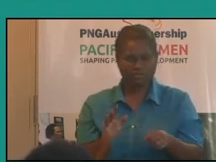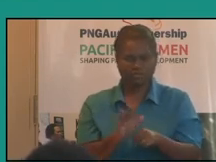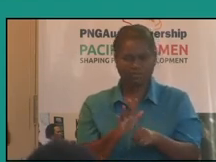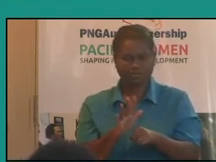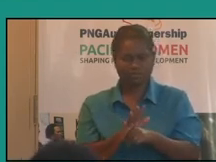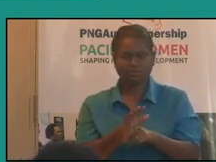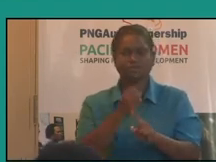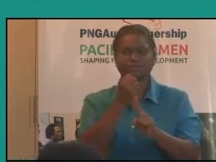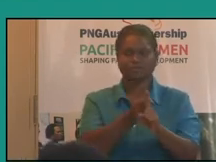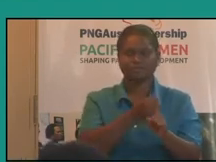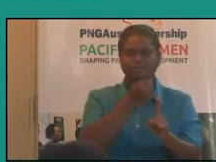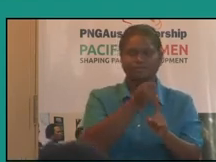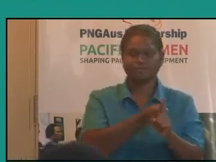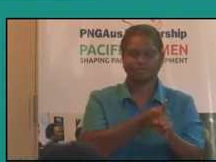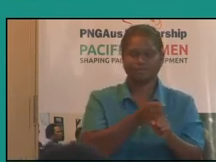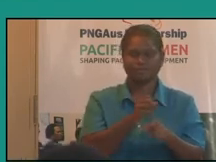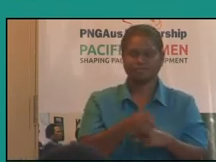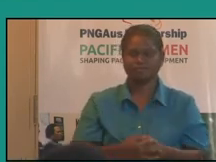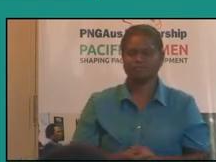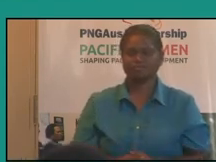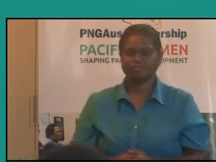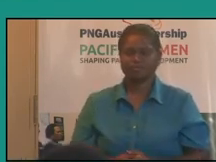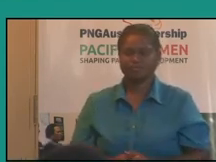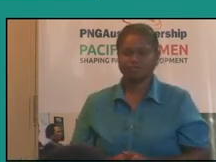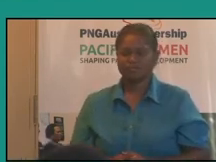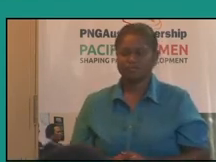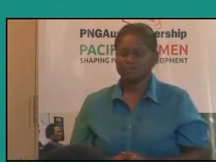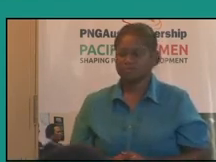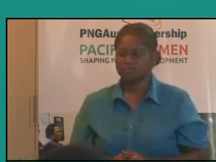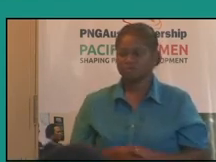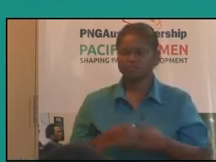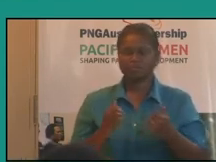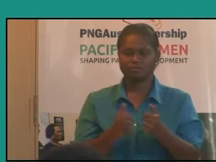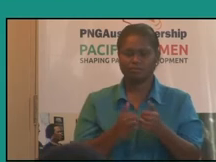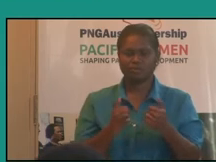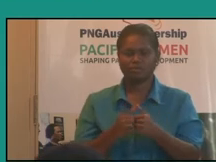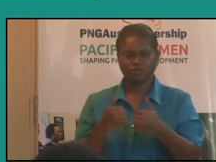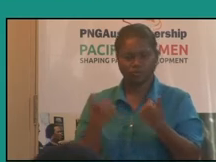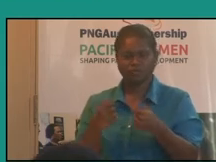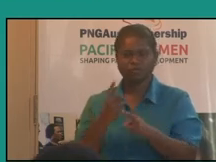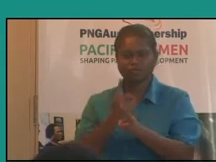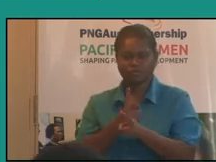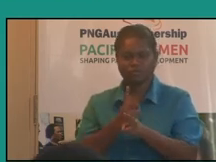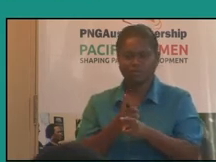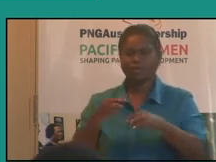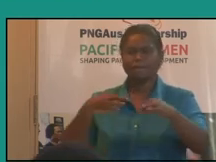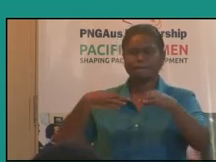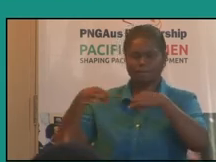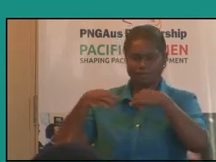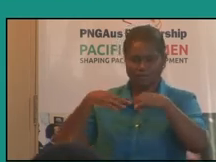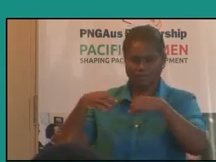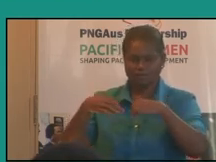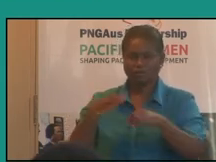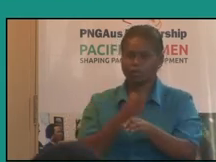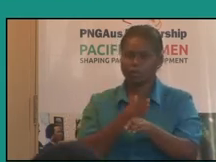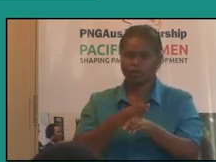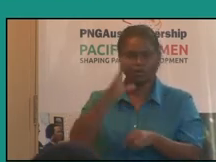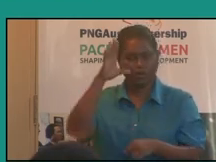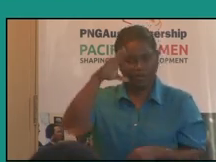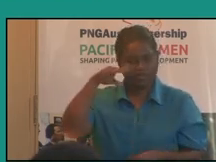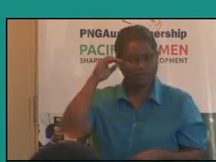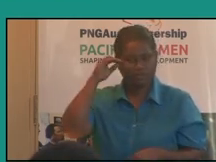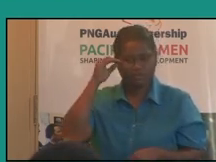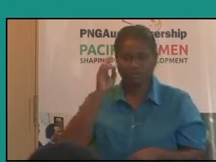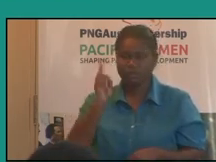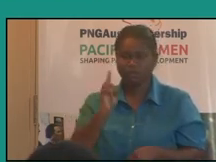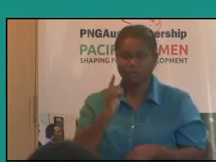that time when you were in a heavy, that happened. So a lot of all that good messaging about planning and what her experience are in the field and what she's